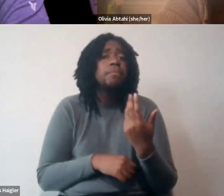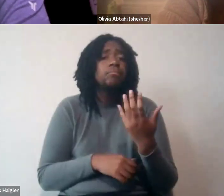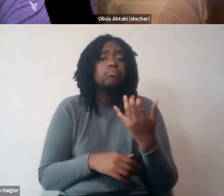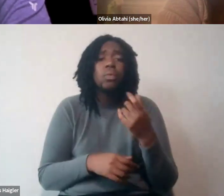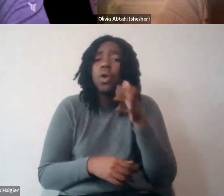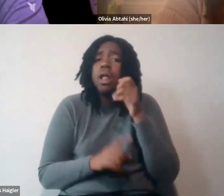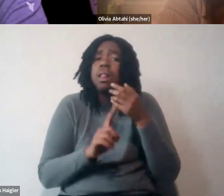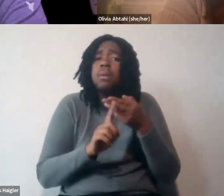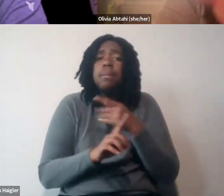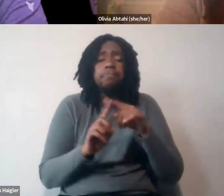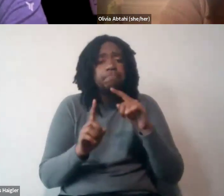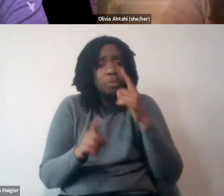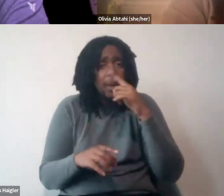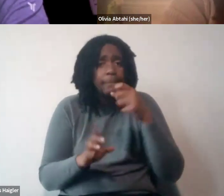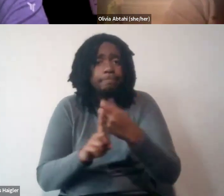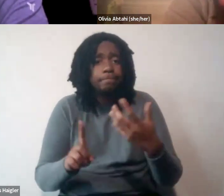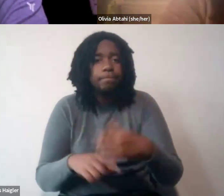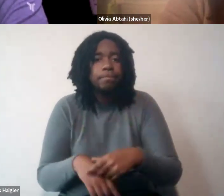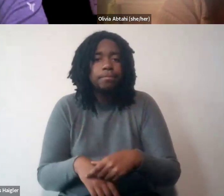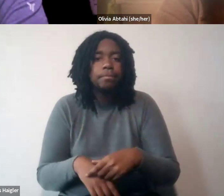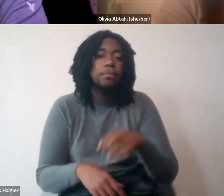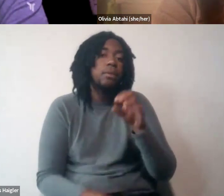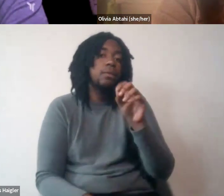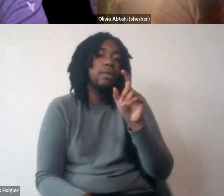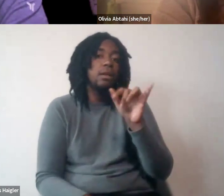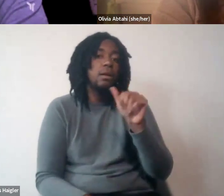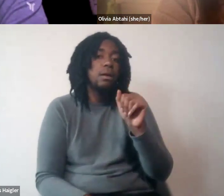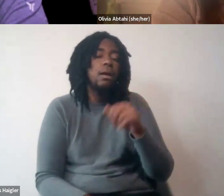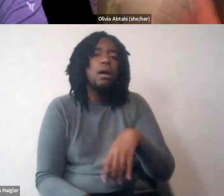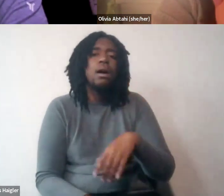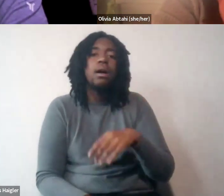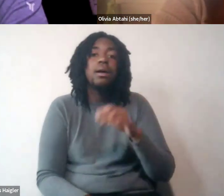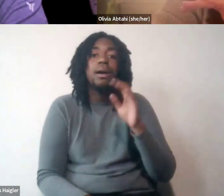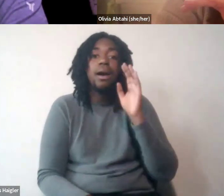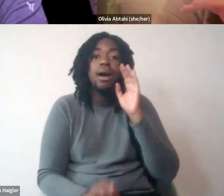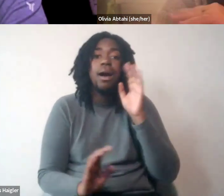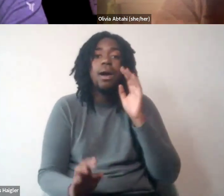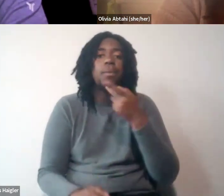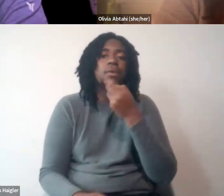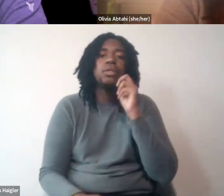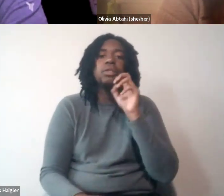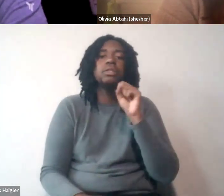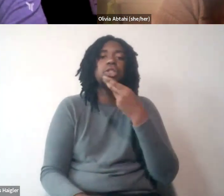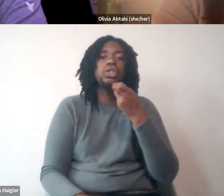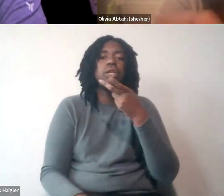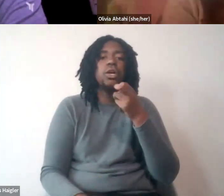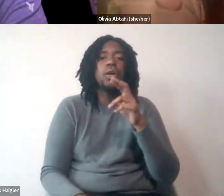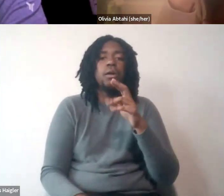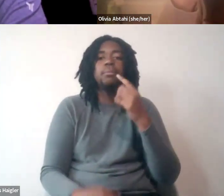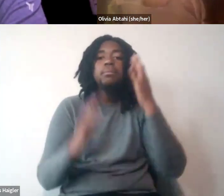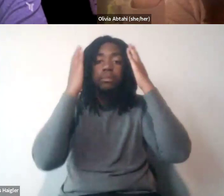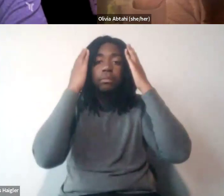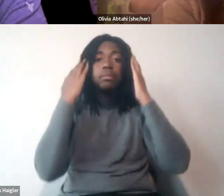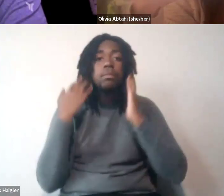about. Yeah, first off, hi everyone. My name is Olivia Abtahi. My pronouns are she, her. I have brown